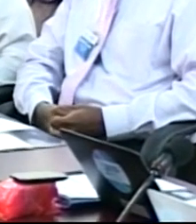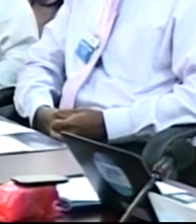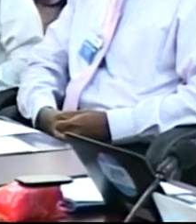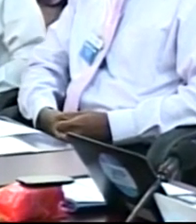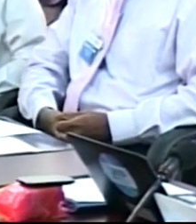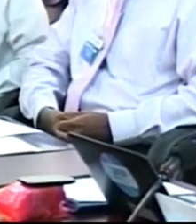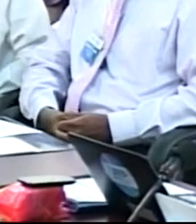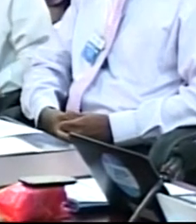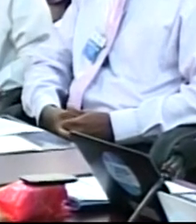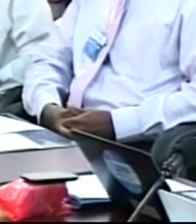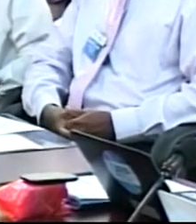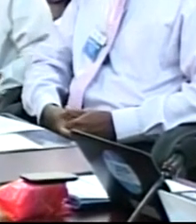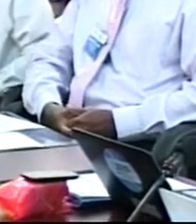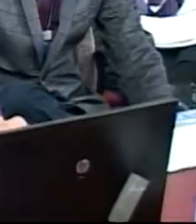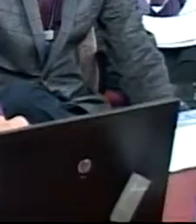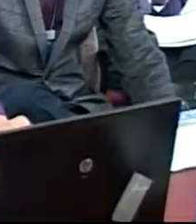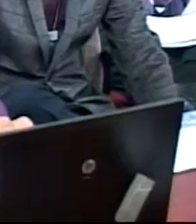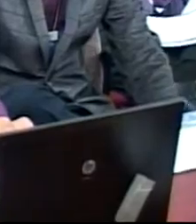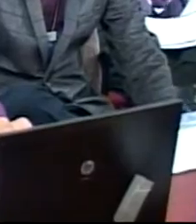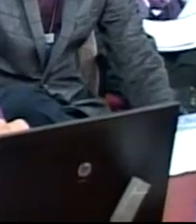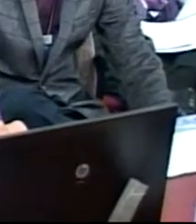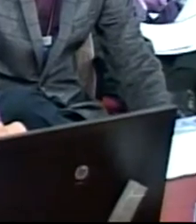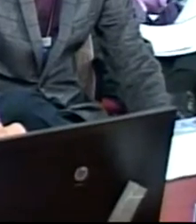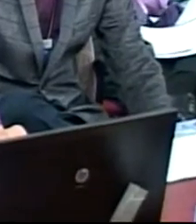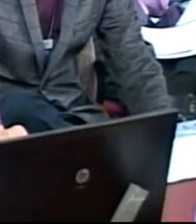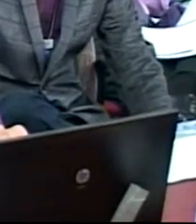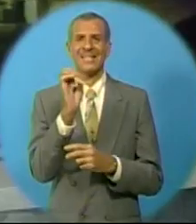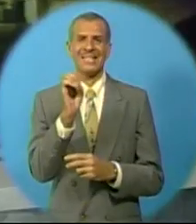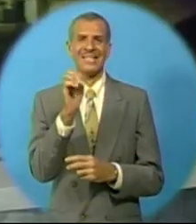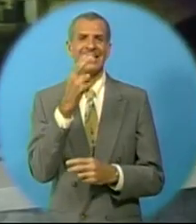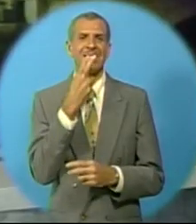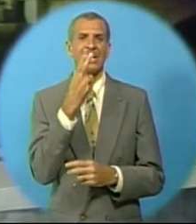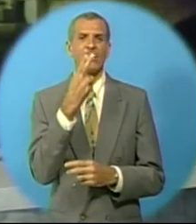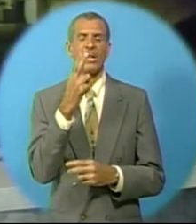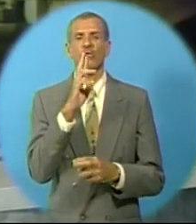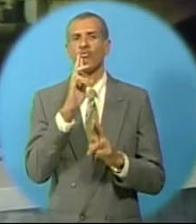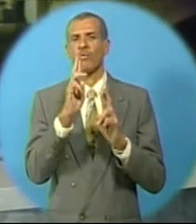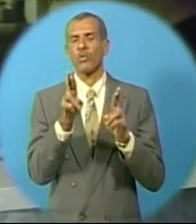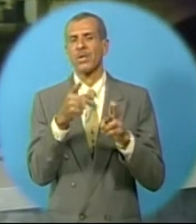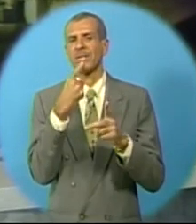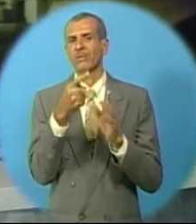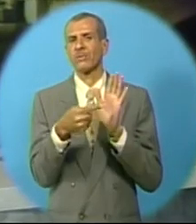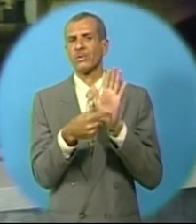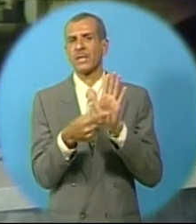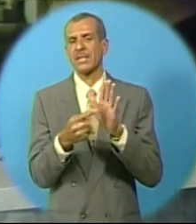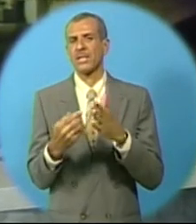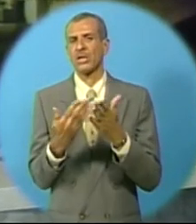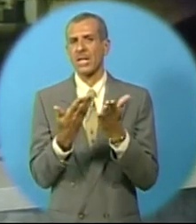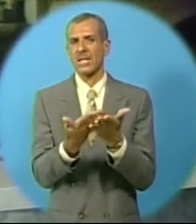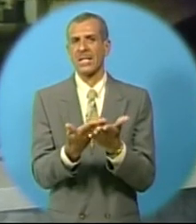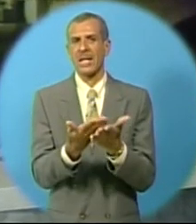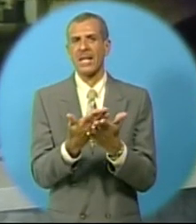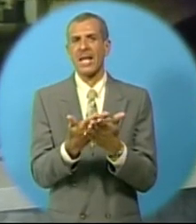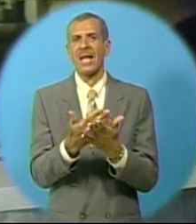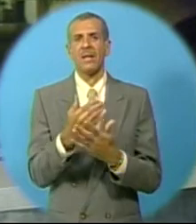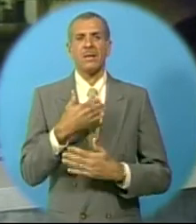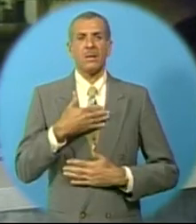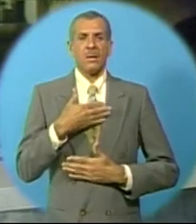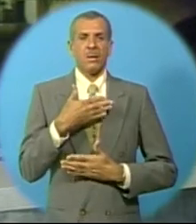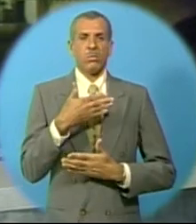to a recent WHO report on the use of the e-cigarette. He said the report highlighted evidence suggesting that